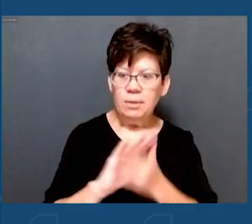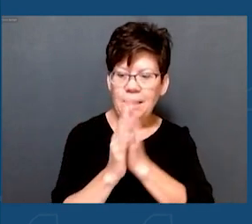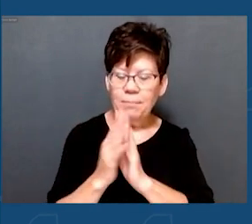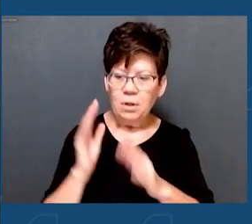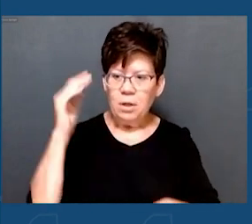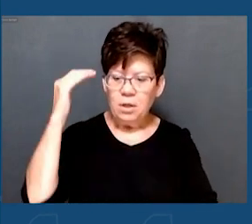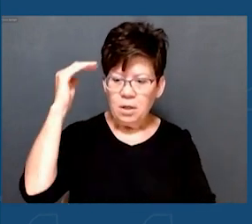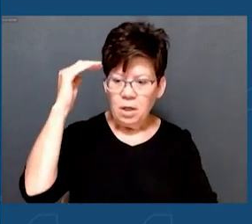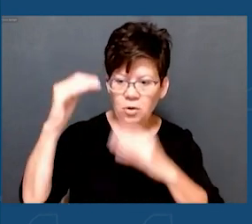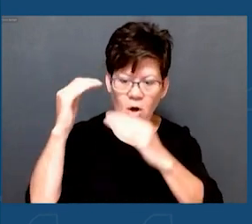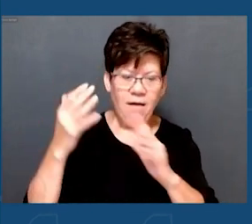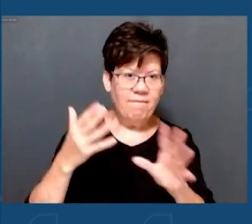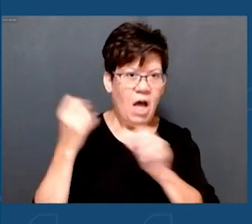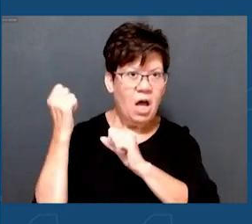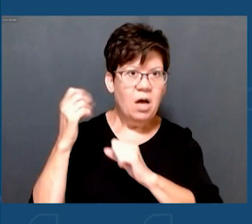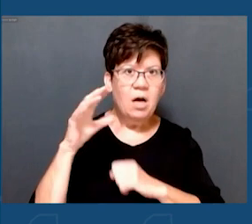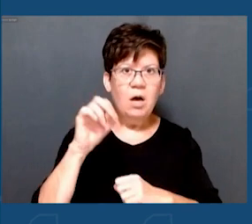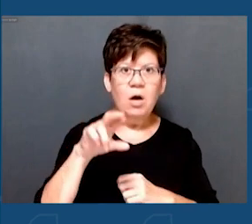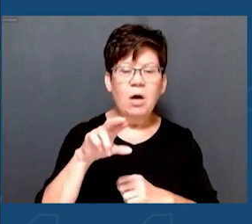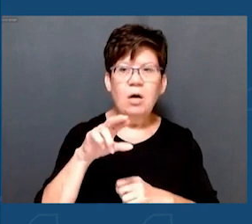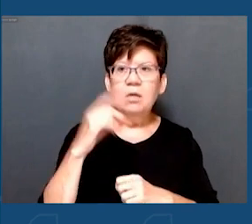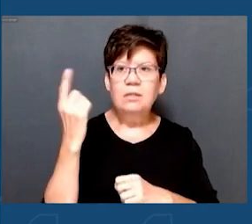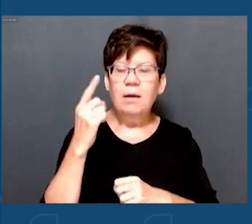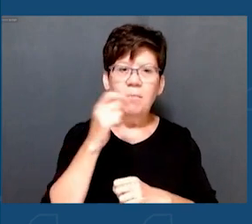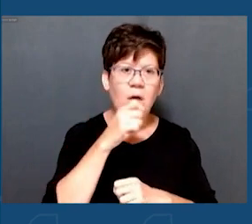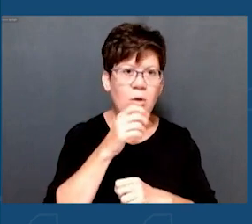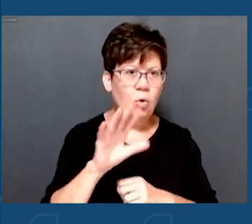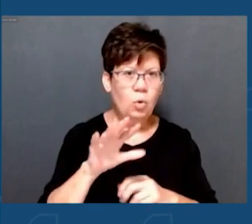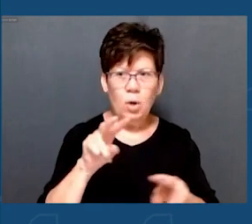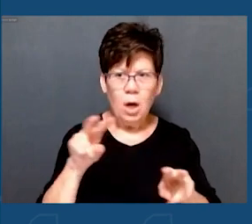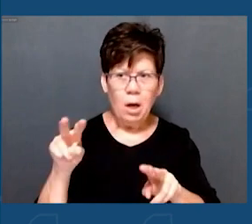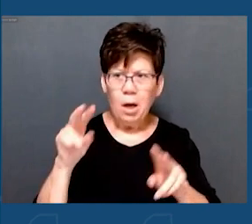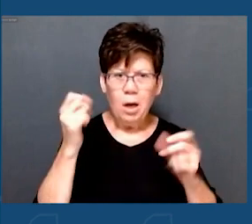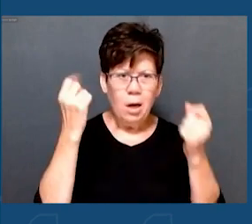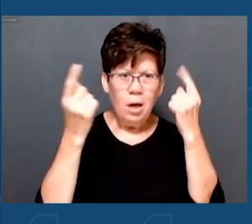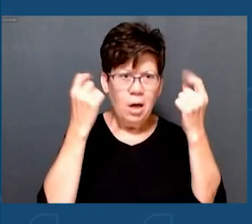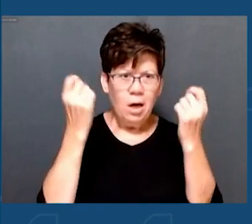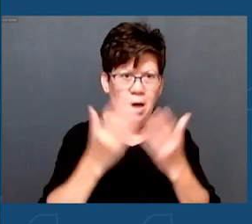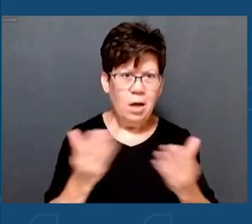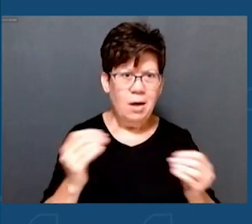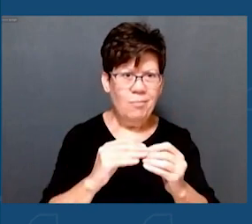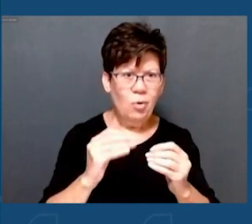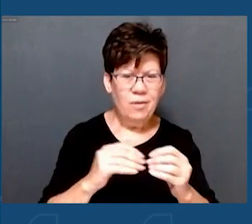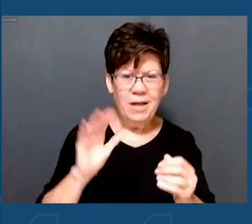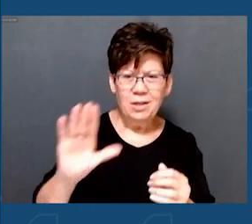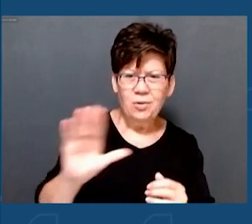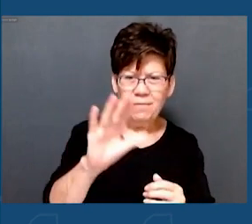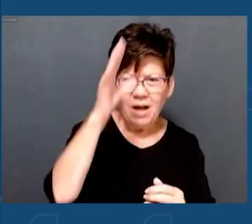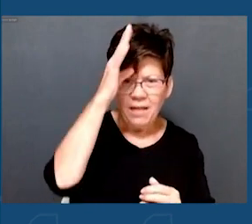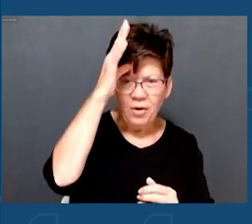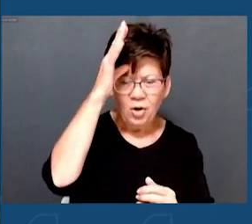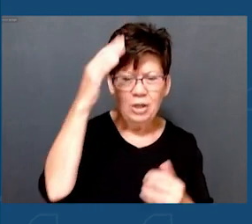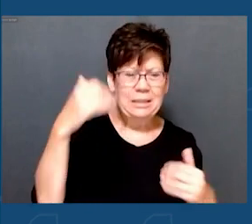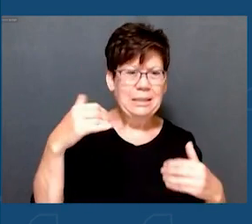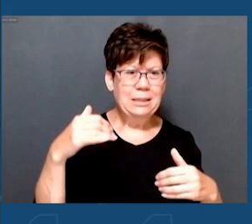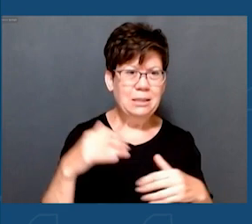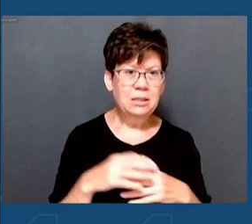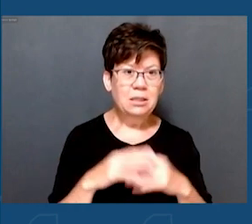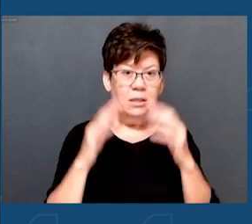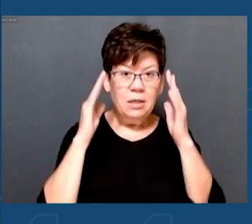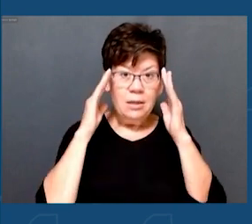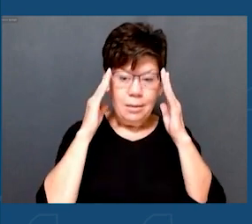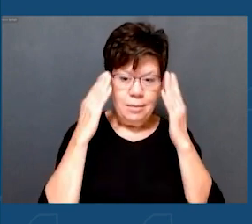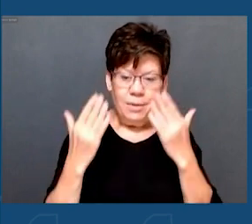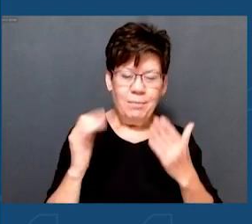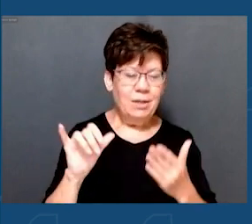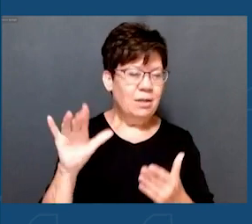to be someone who was perhaps understood things more than your own father at a young age. That may be a reason why that you are so committed